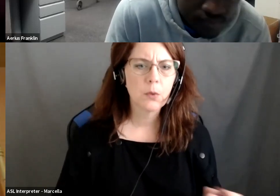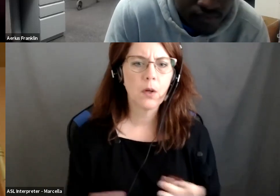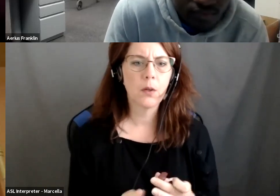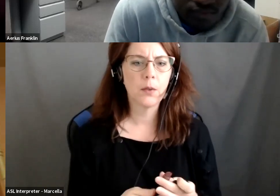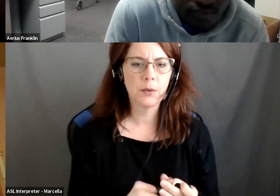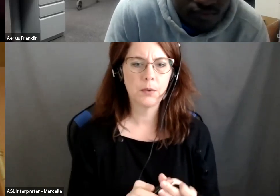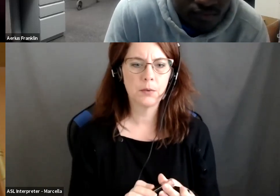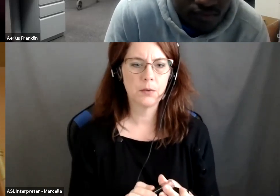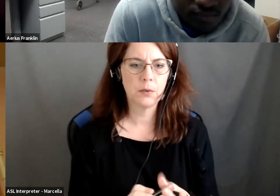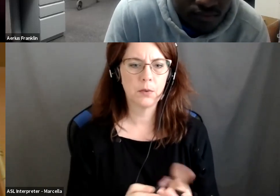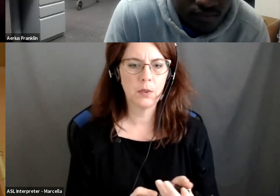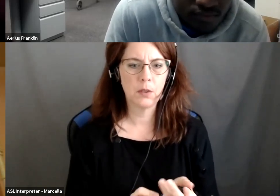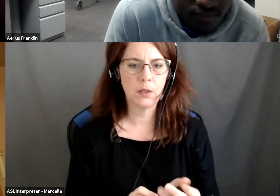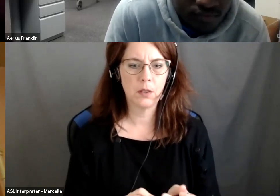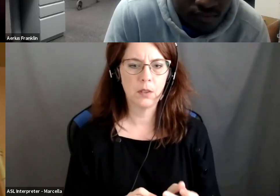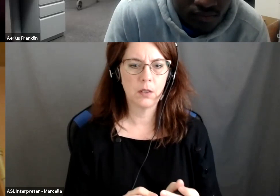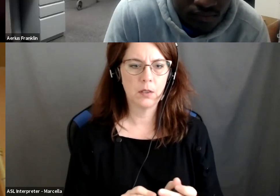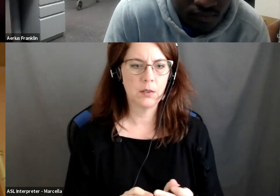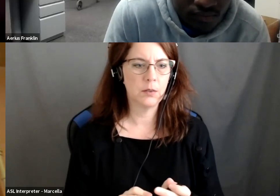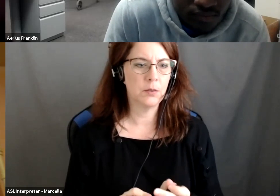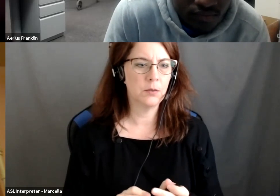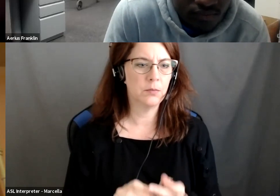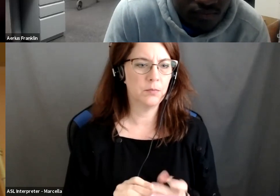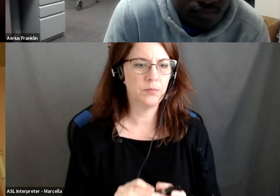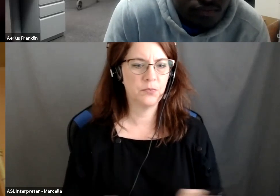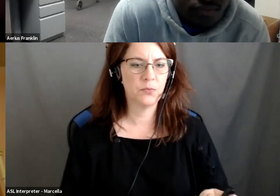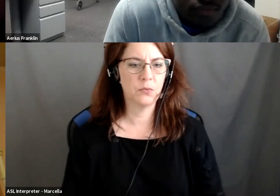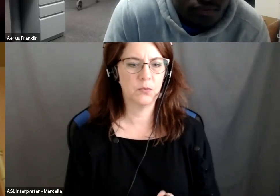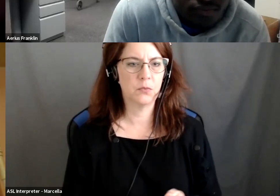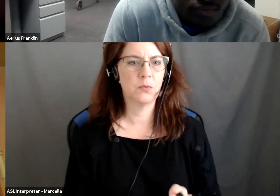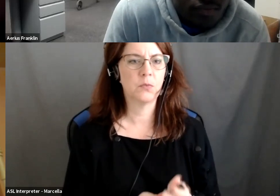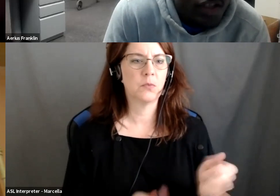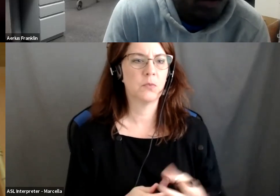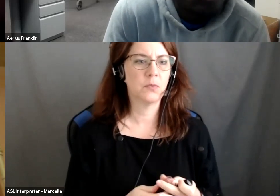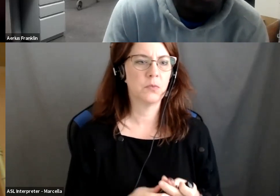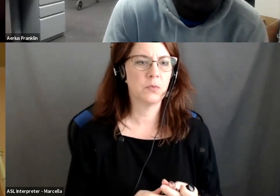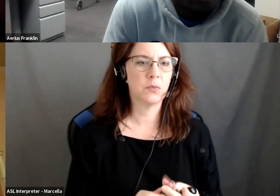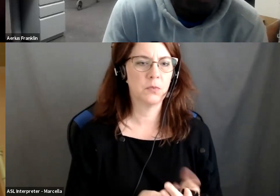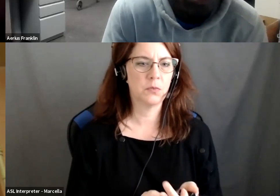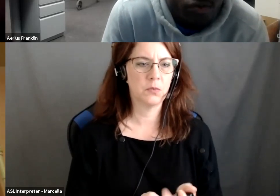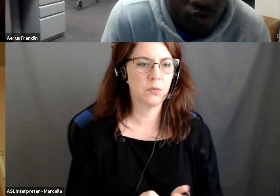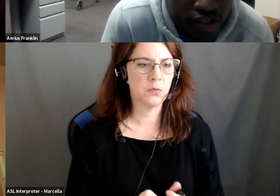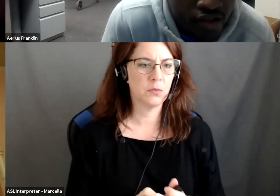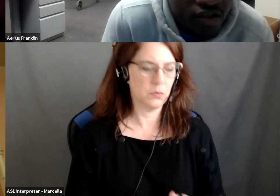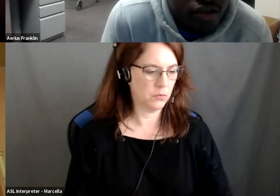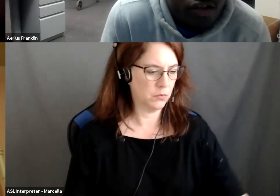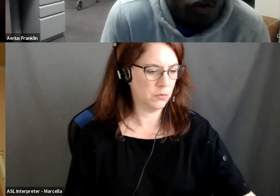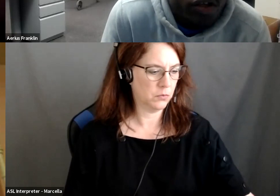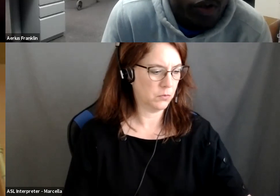So should I type the questions in the Q&A or just read them out? Then they can answer. No, you can